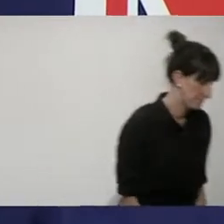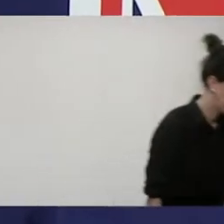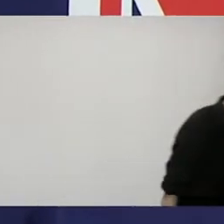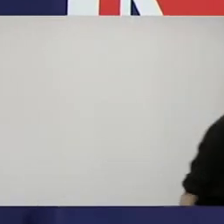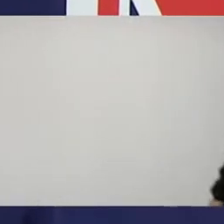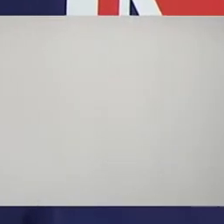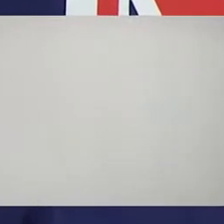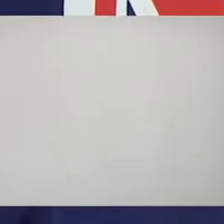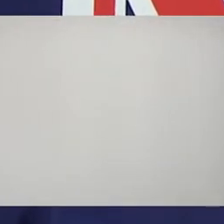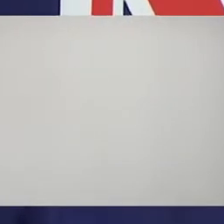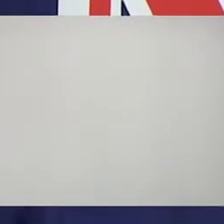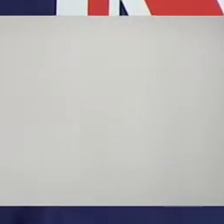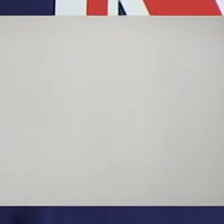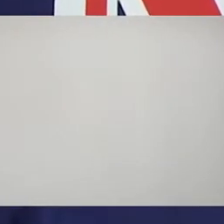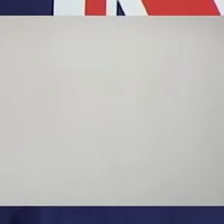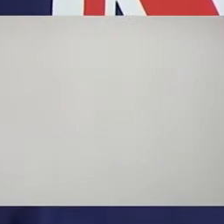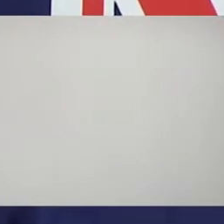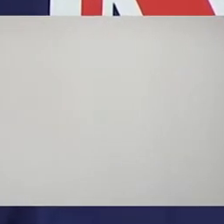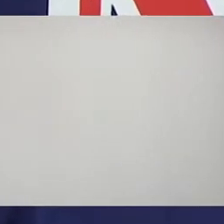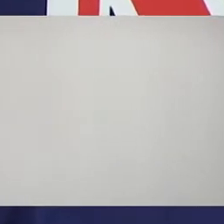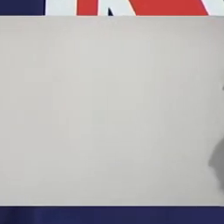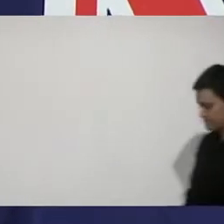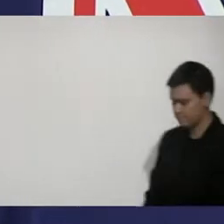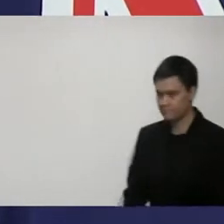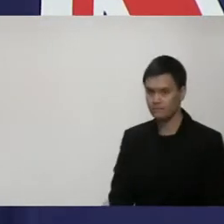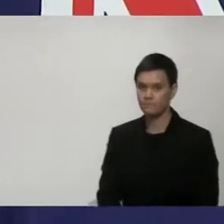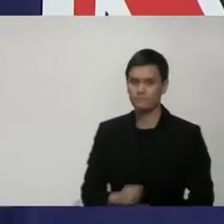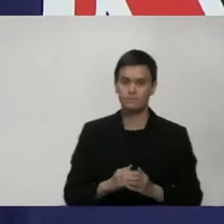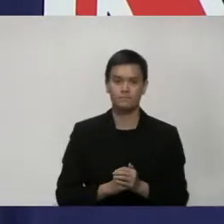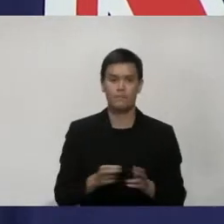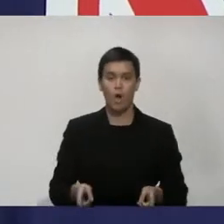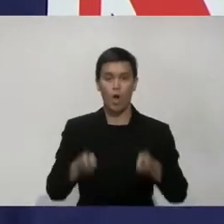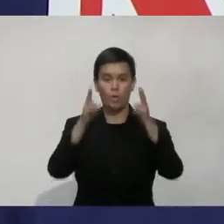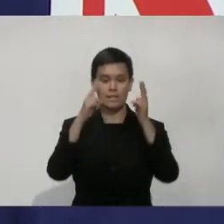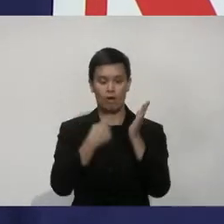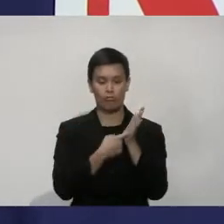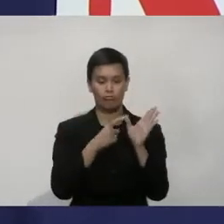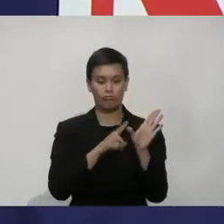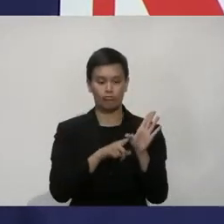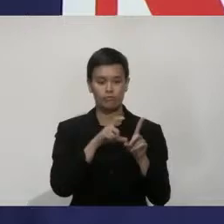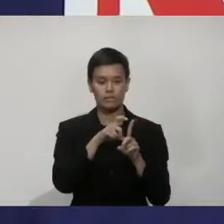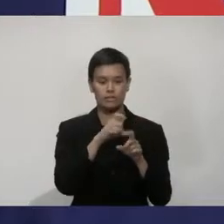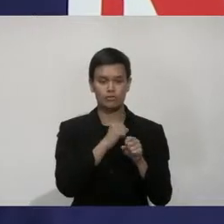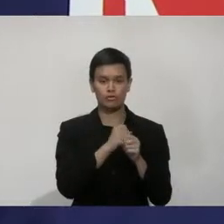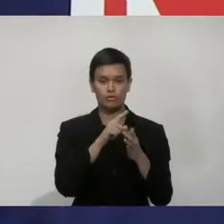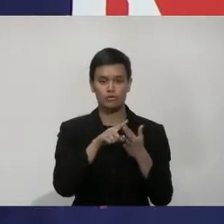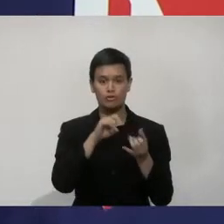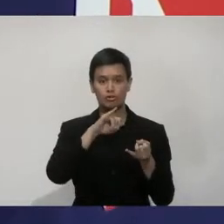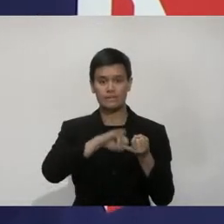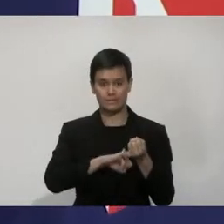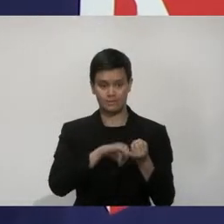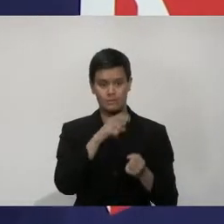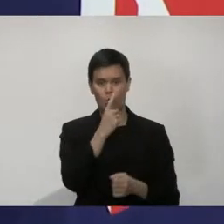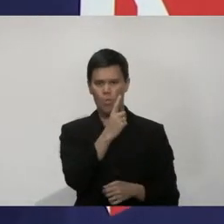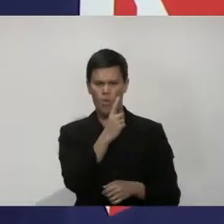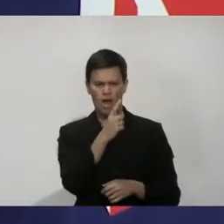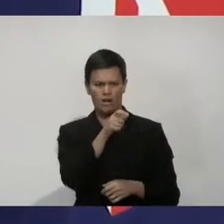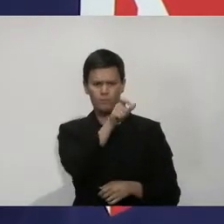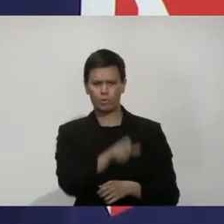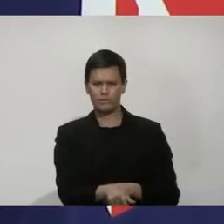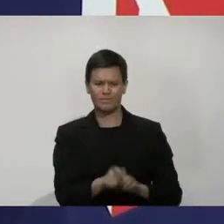investigation, not the maintenance worker, is that thought to be linked to the maintenance worker or the Americold cluster, or is it a separate